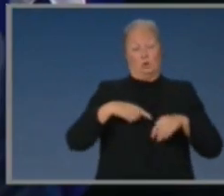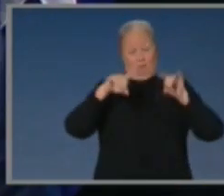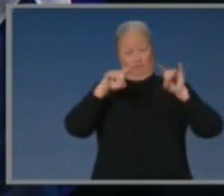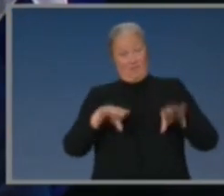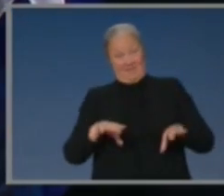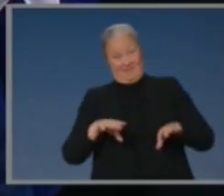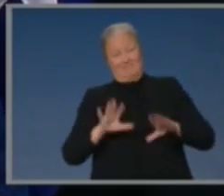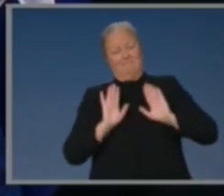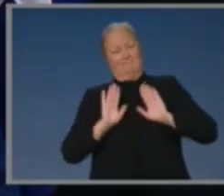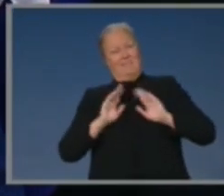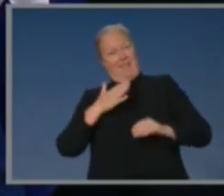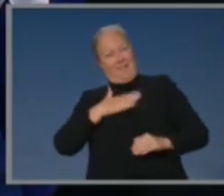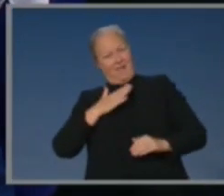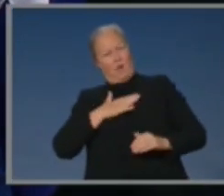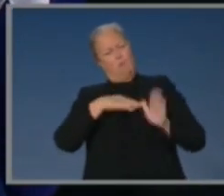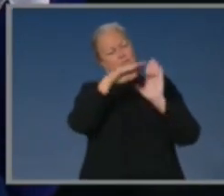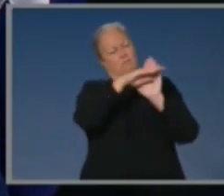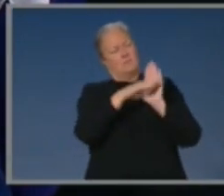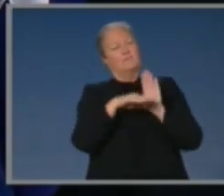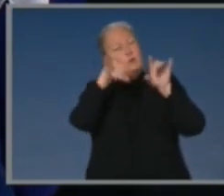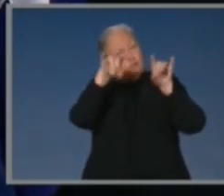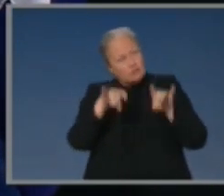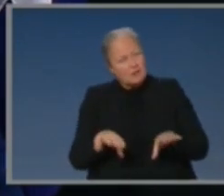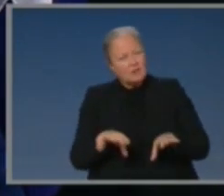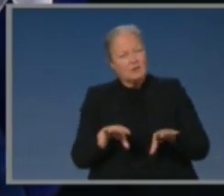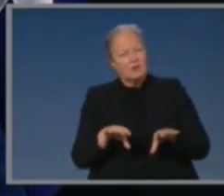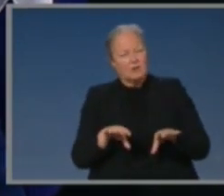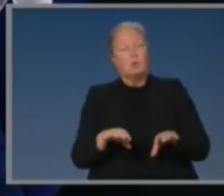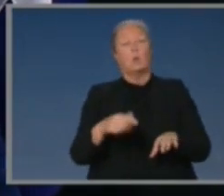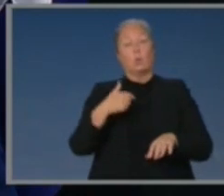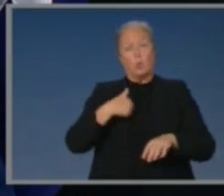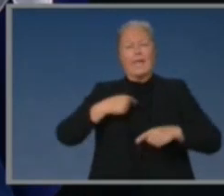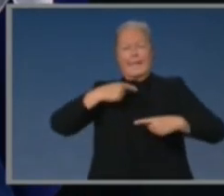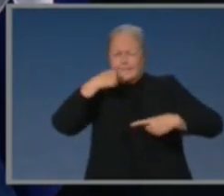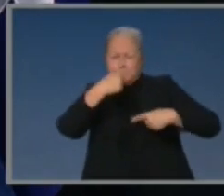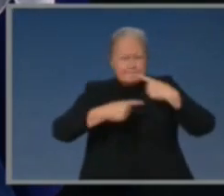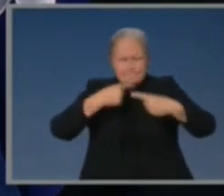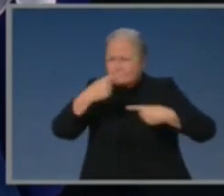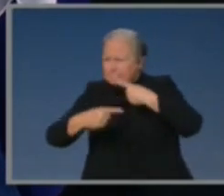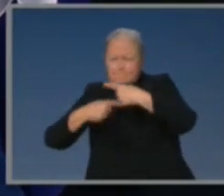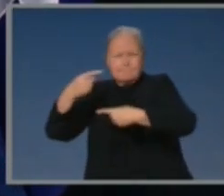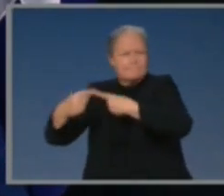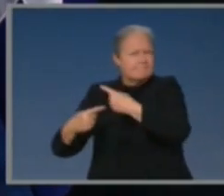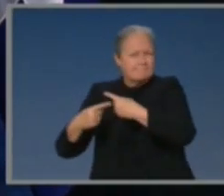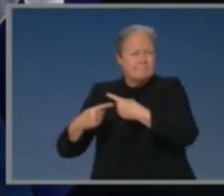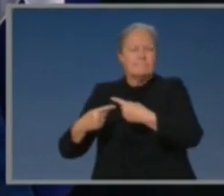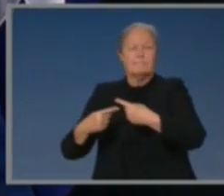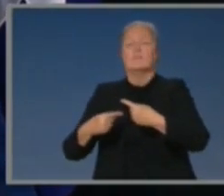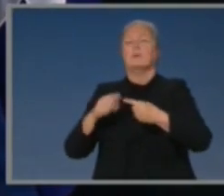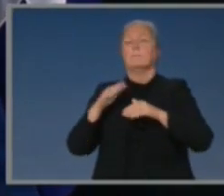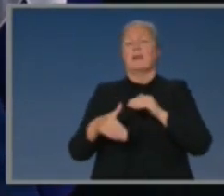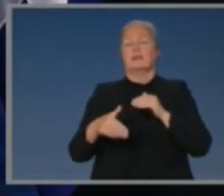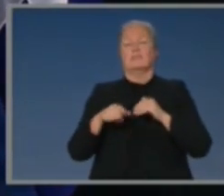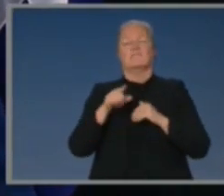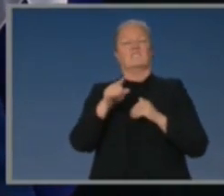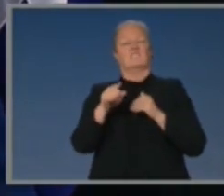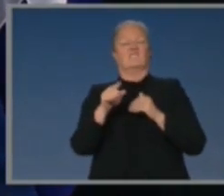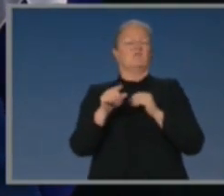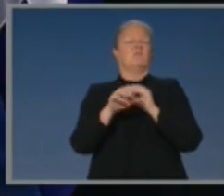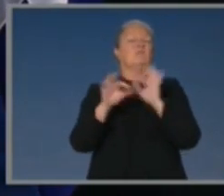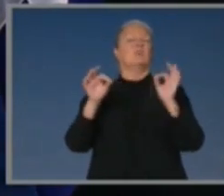for Education, took the decisions that we did in relation to non-state schools. And